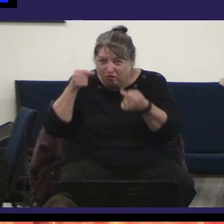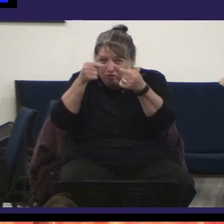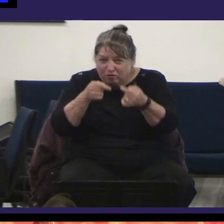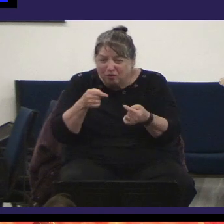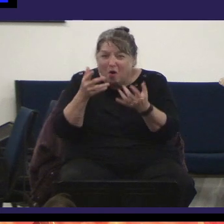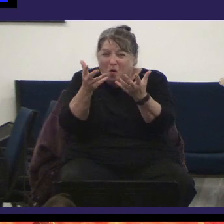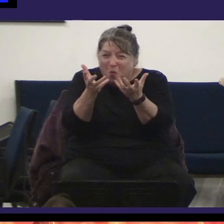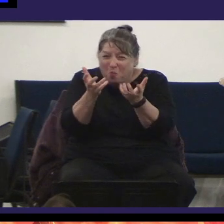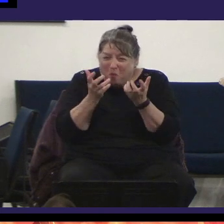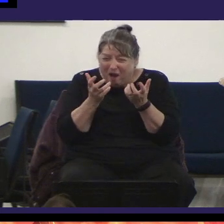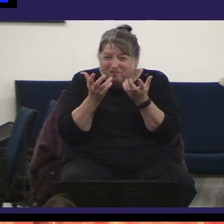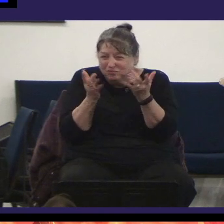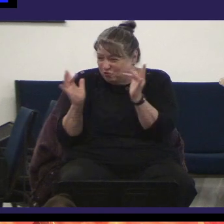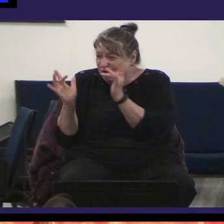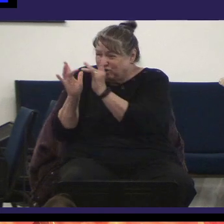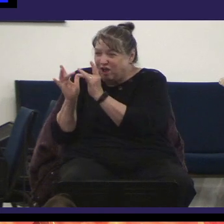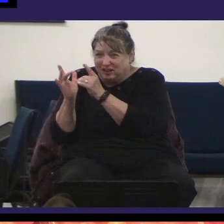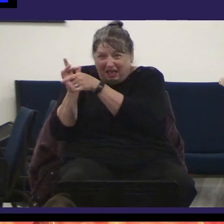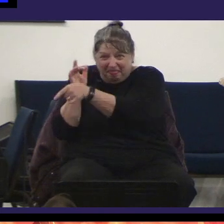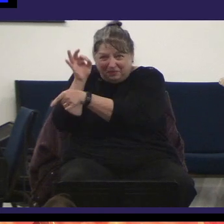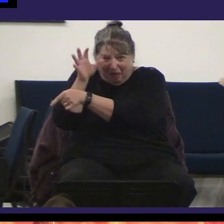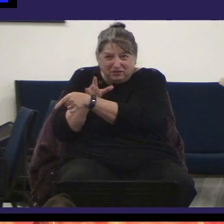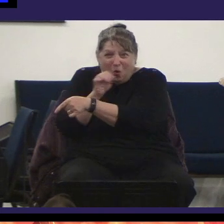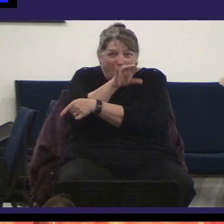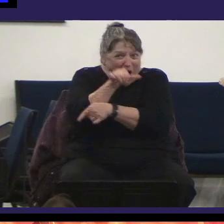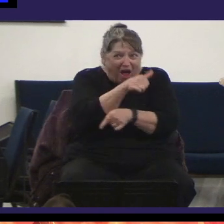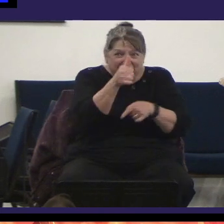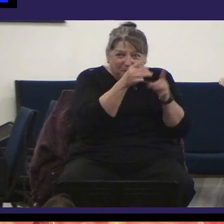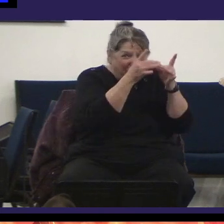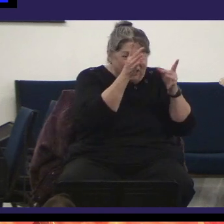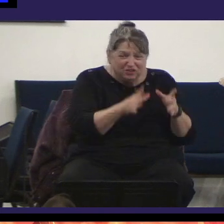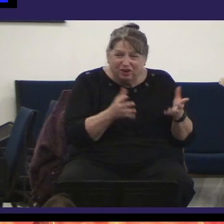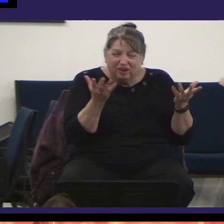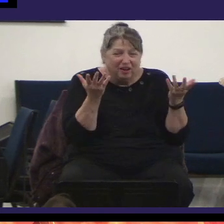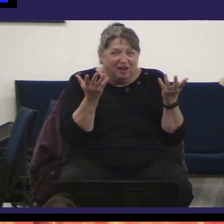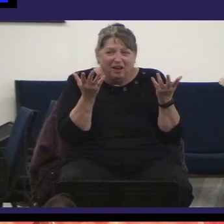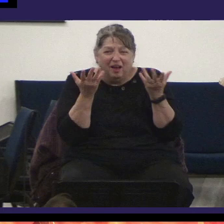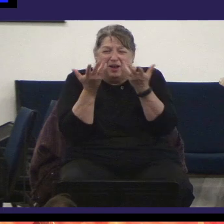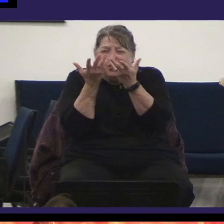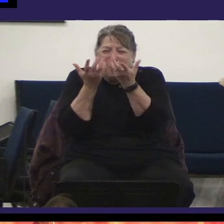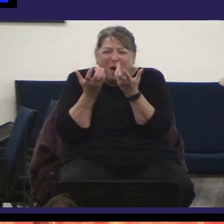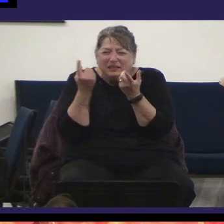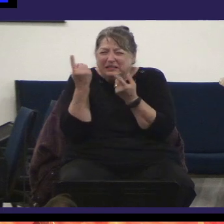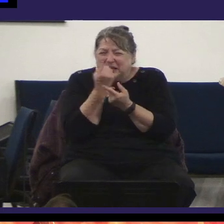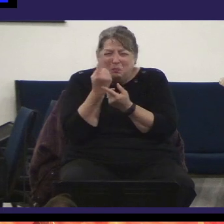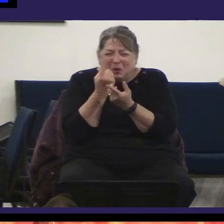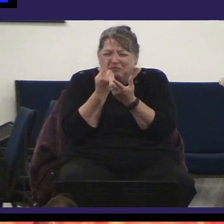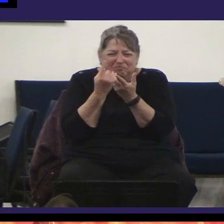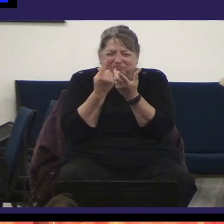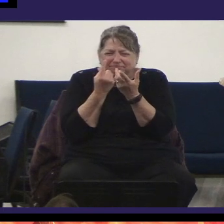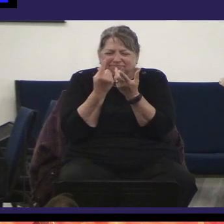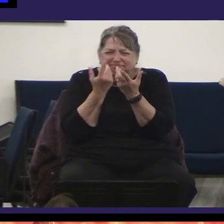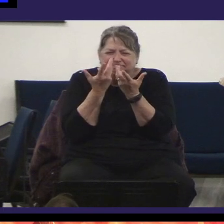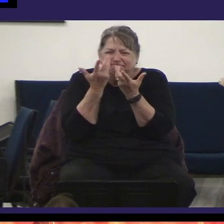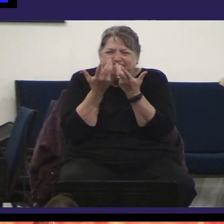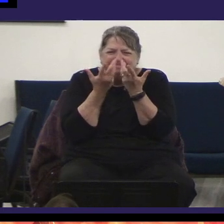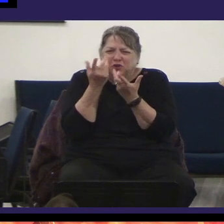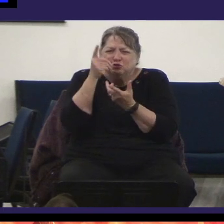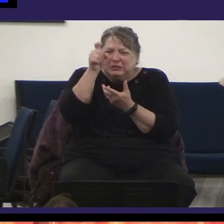leader, and have them pray for you and break from this hold in your life that is not supposed to be a part of your